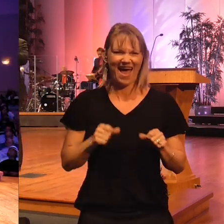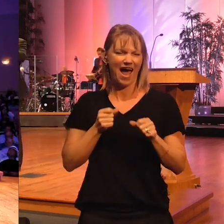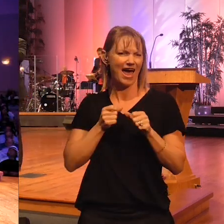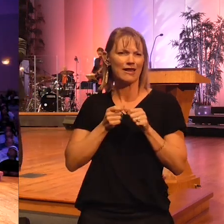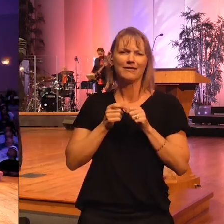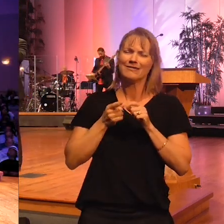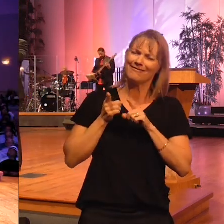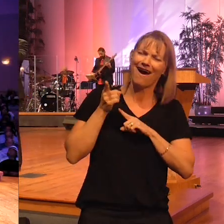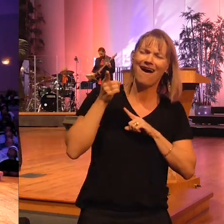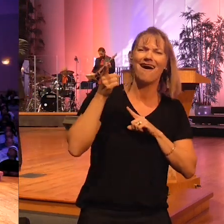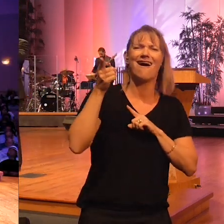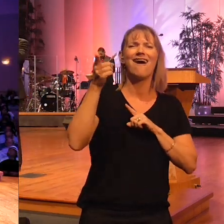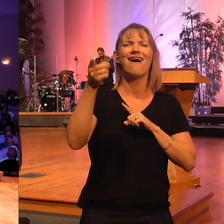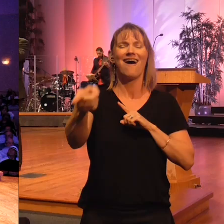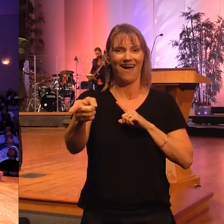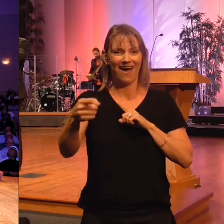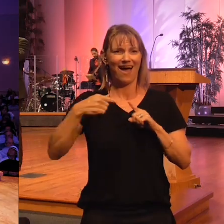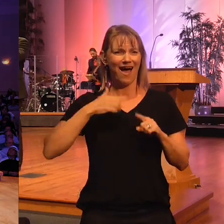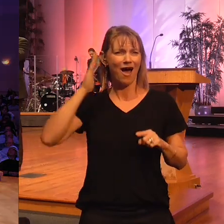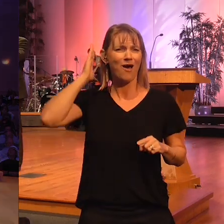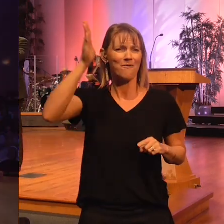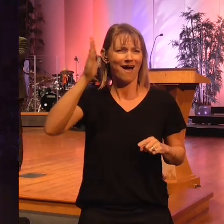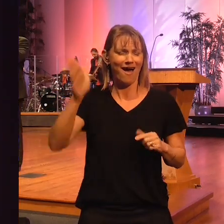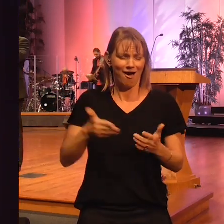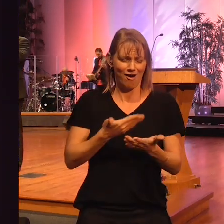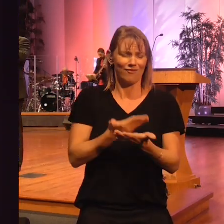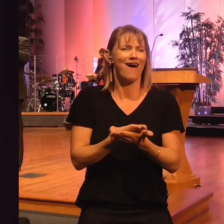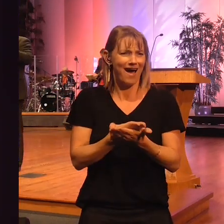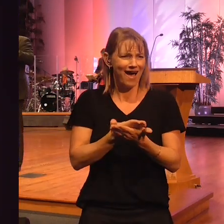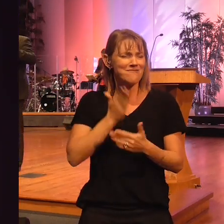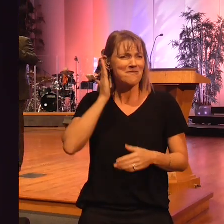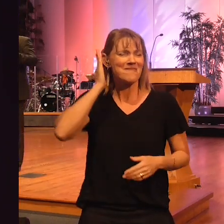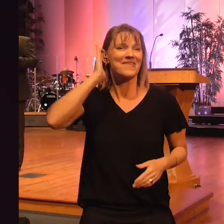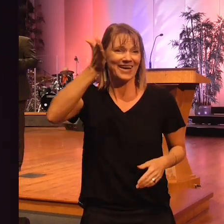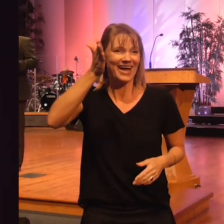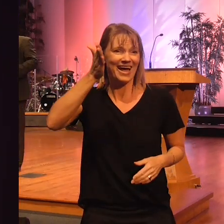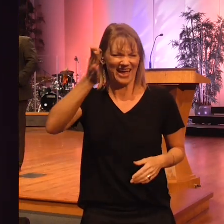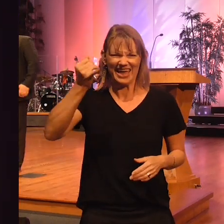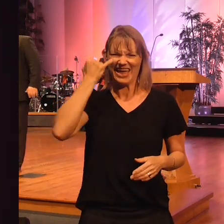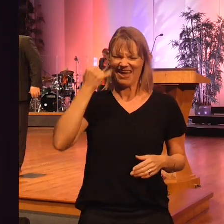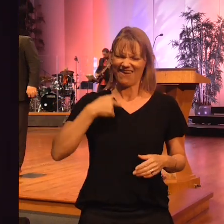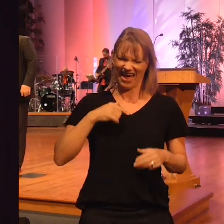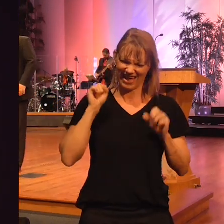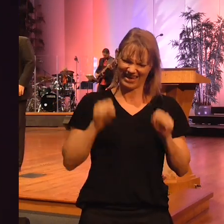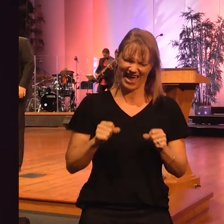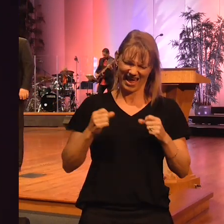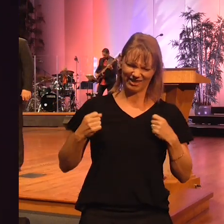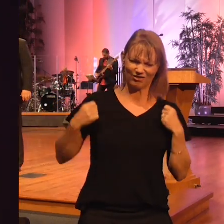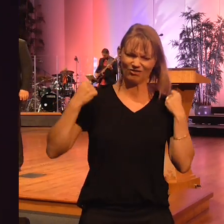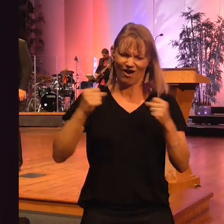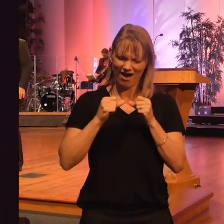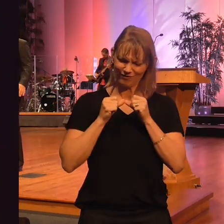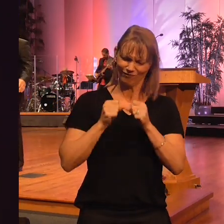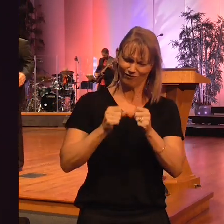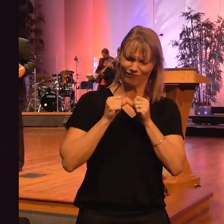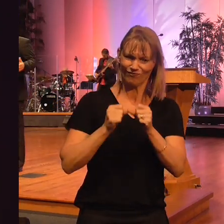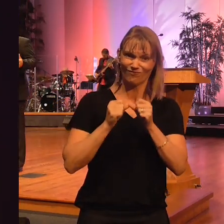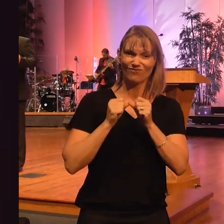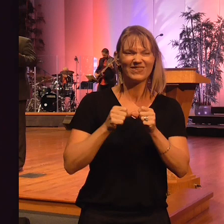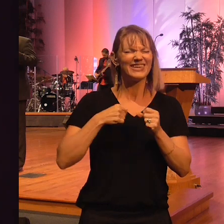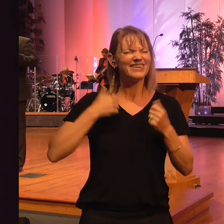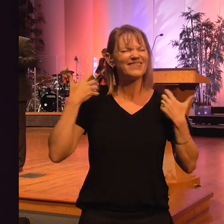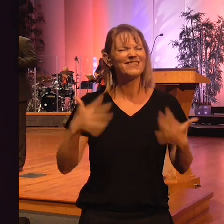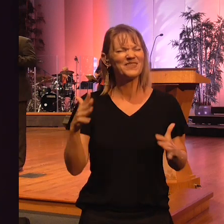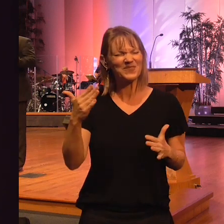the distance, I'll be there someday. If I can be strong, I